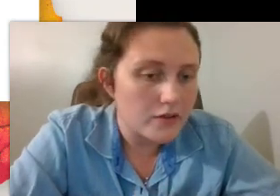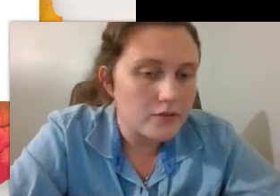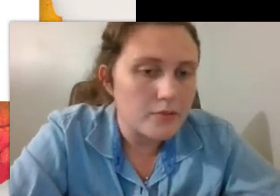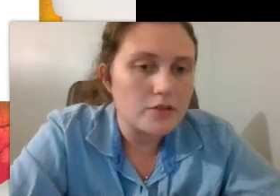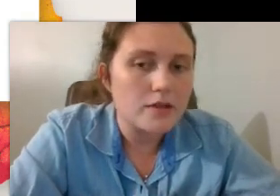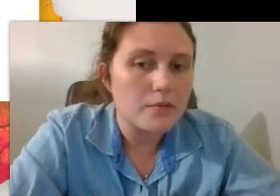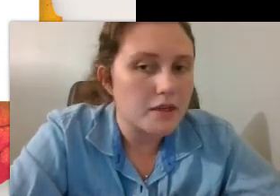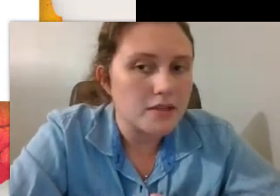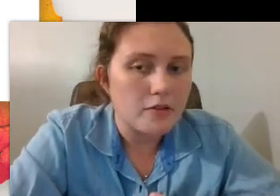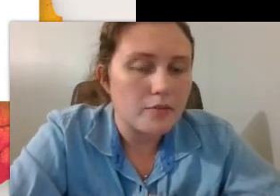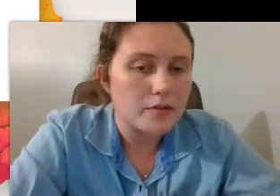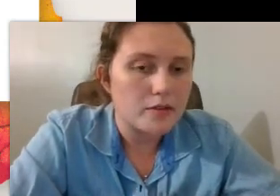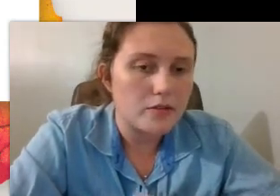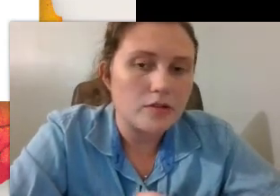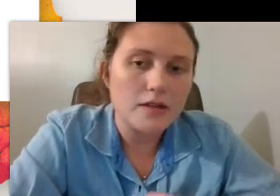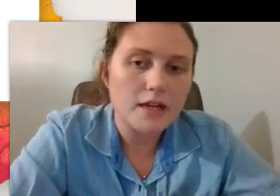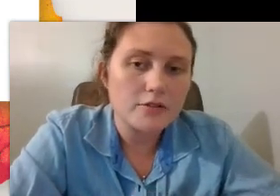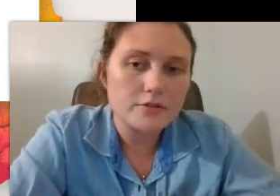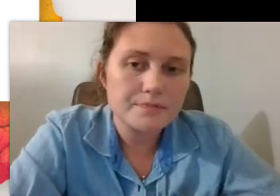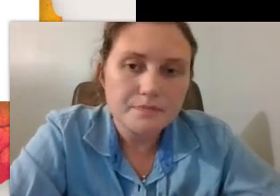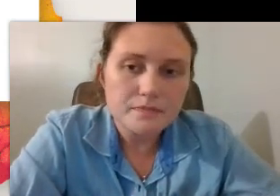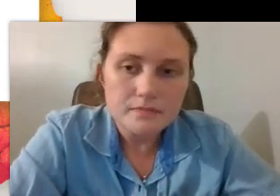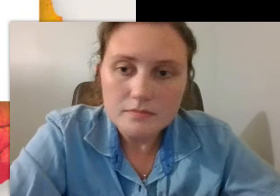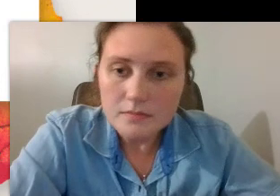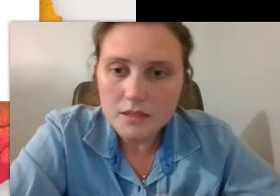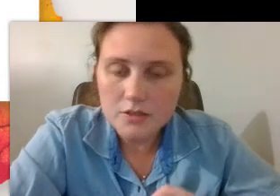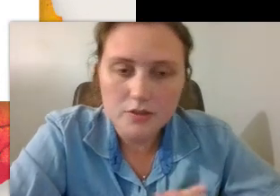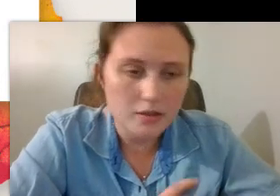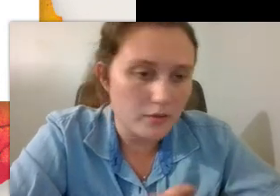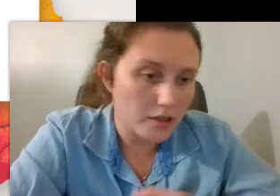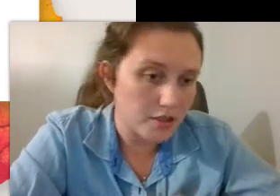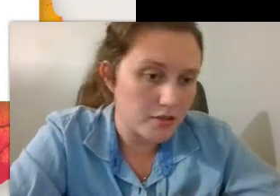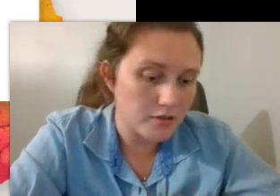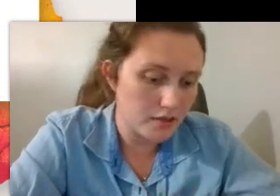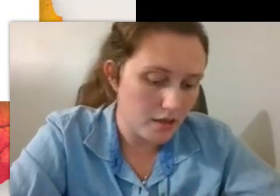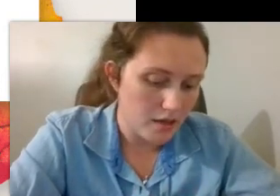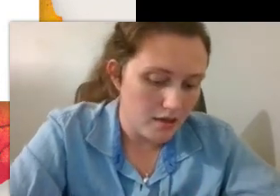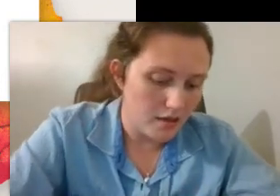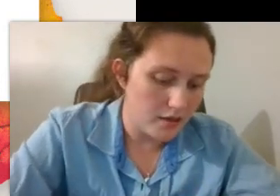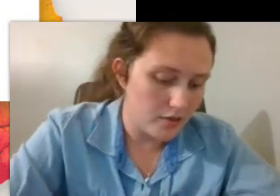all the videos of me doing it myself posted on Google Classroom. So you can go watch